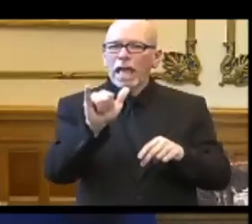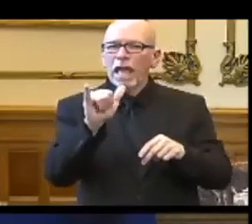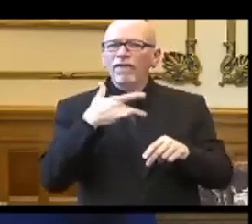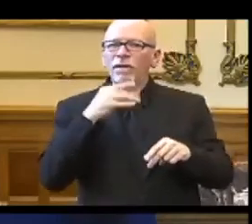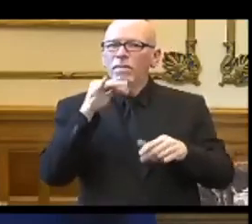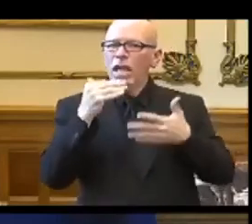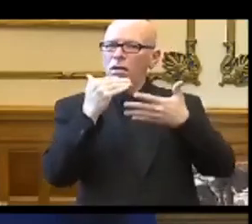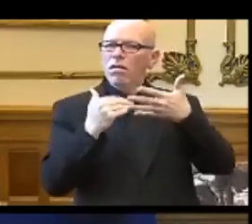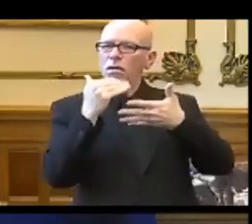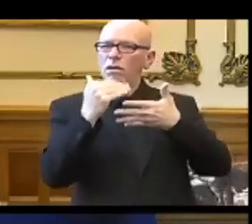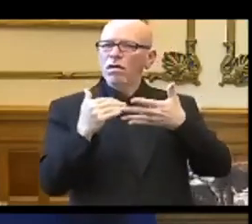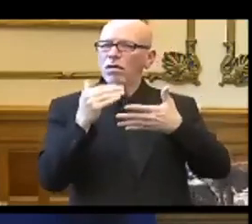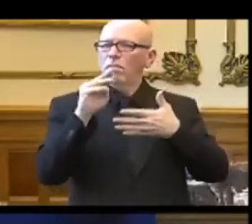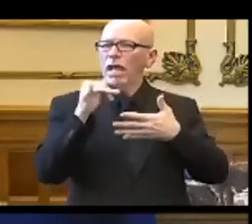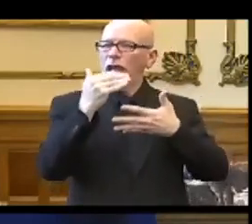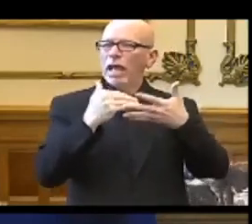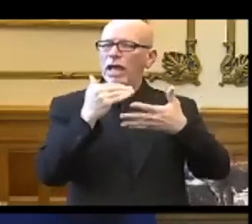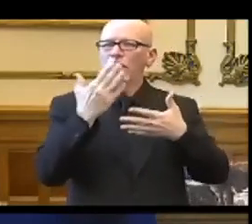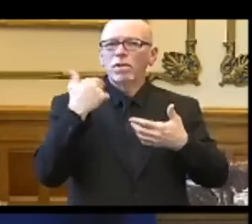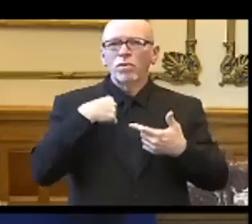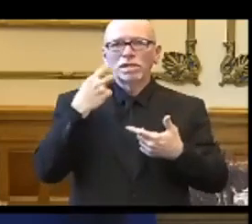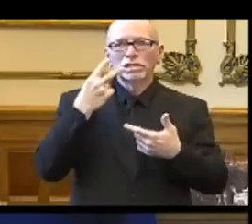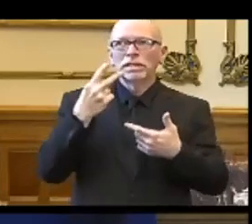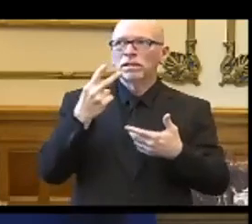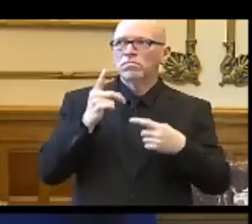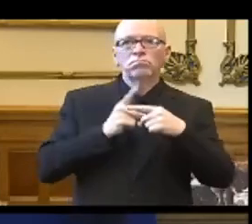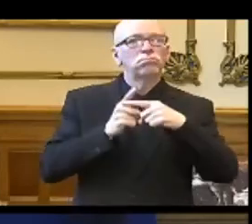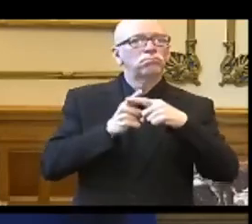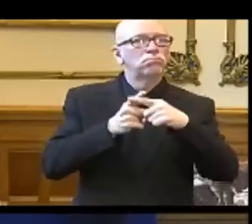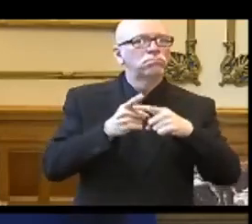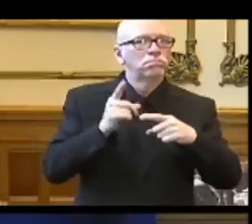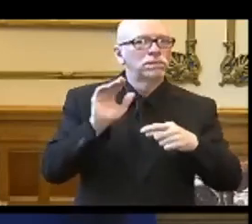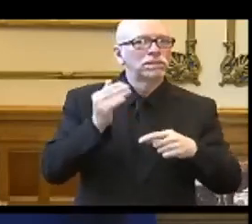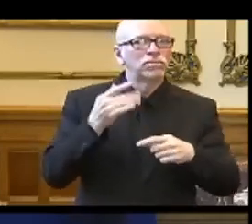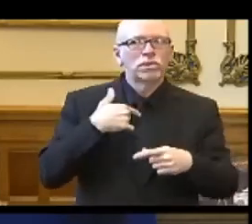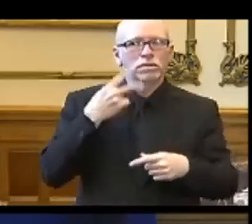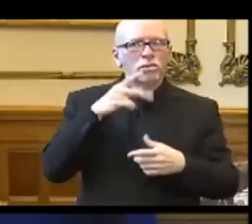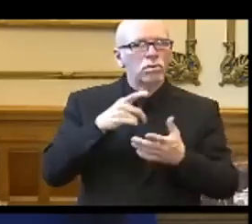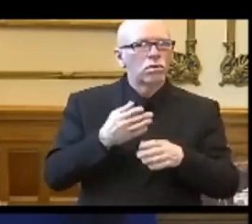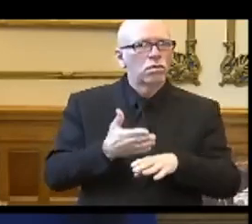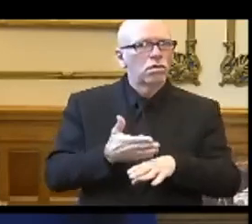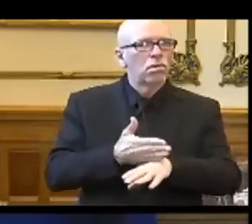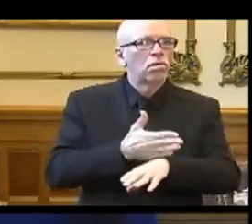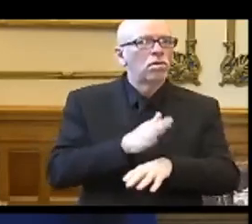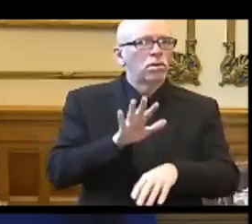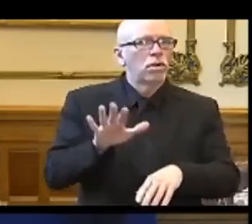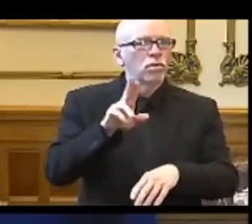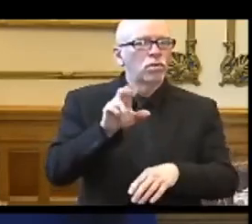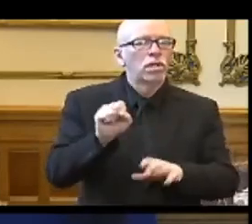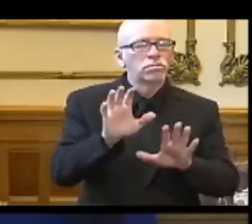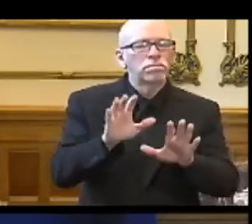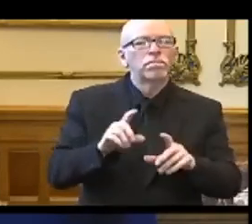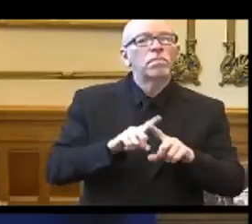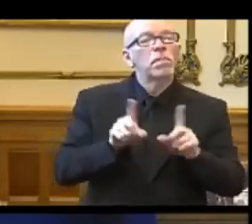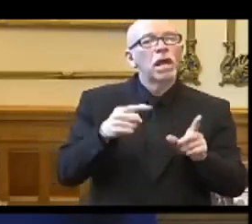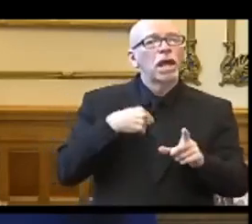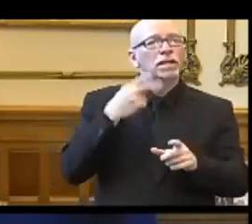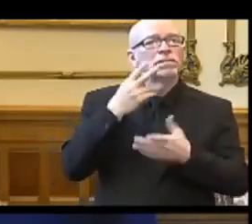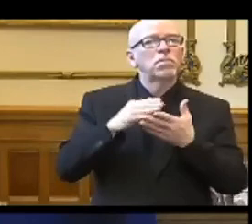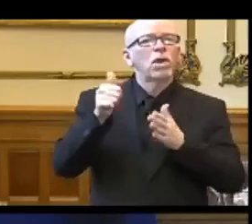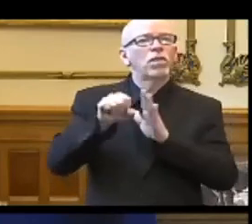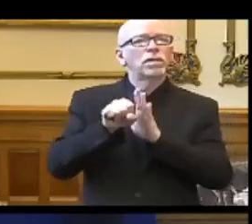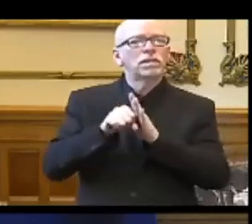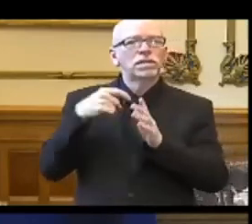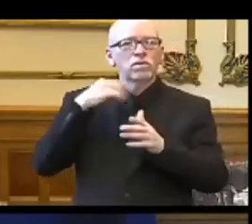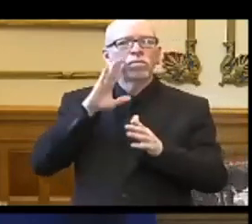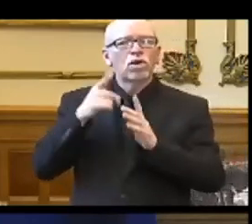sometime because we're seeing glimmers of hope around and progress around the country. I will say that, I've seen some other states say we're